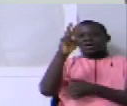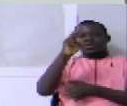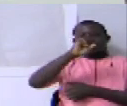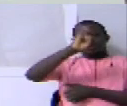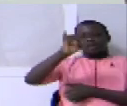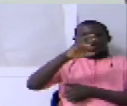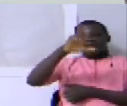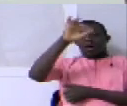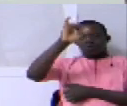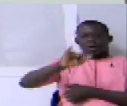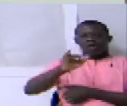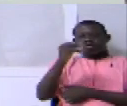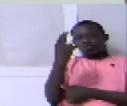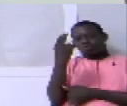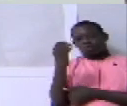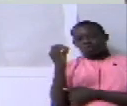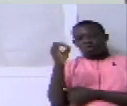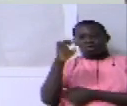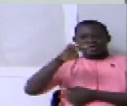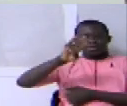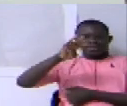January 2013.